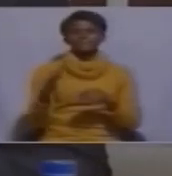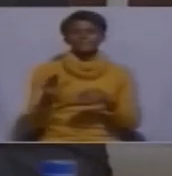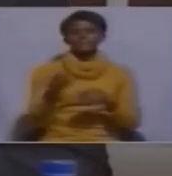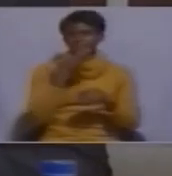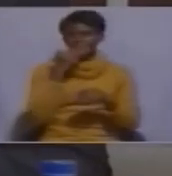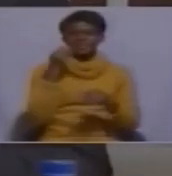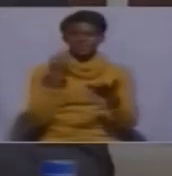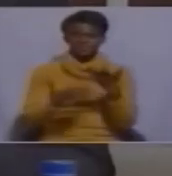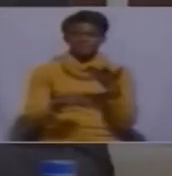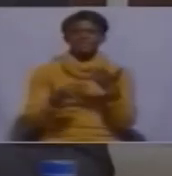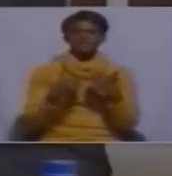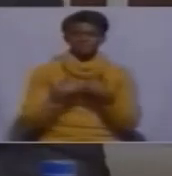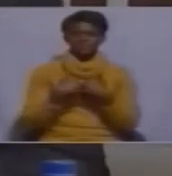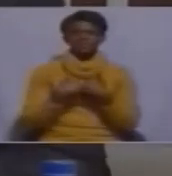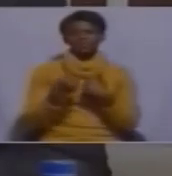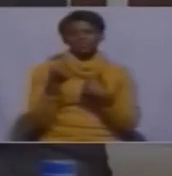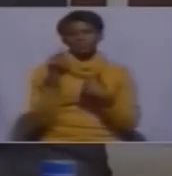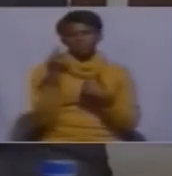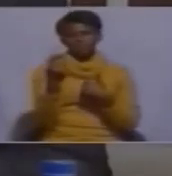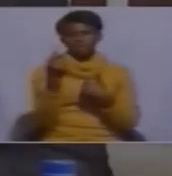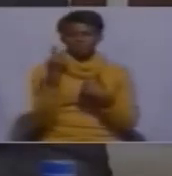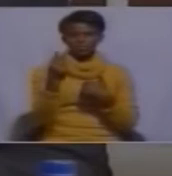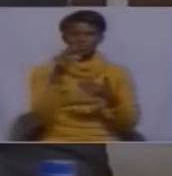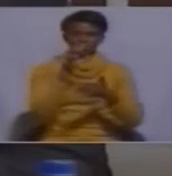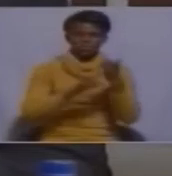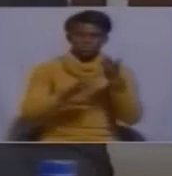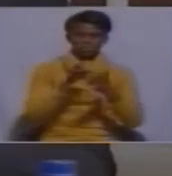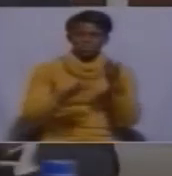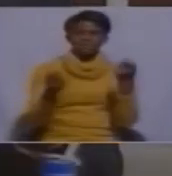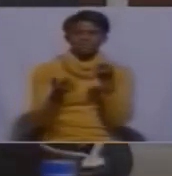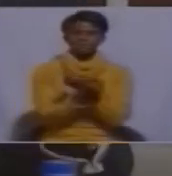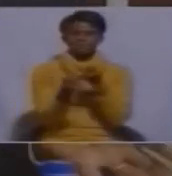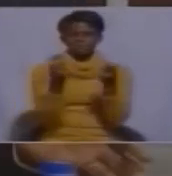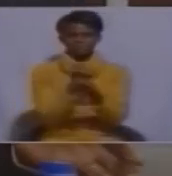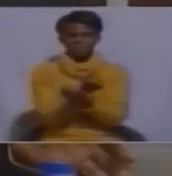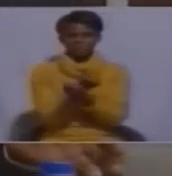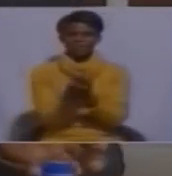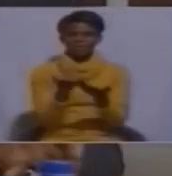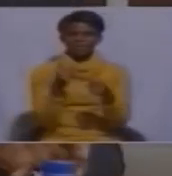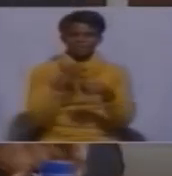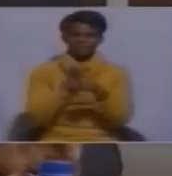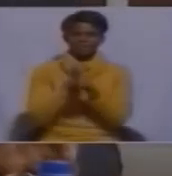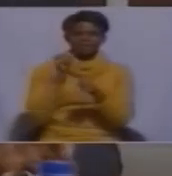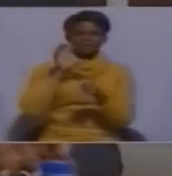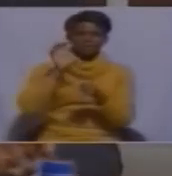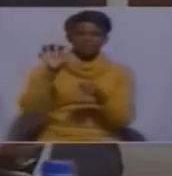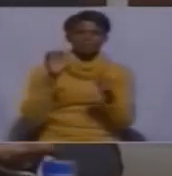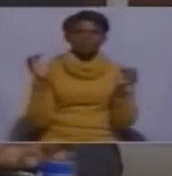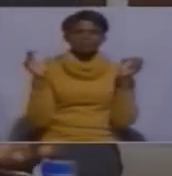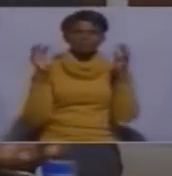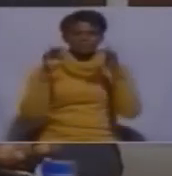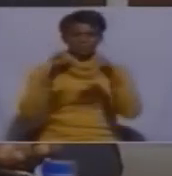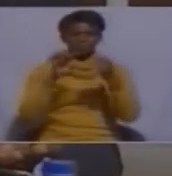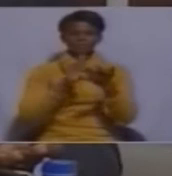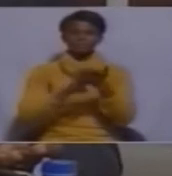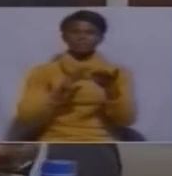place as it is. Of course, there were one or two clauses which were changed that relating to provincial assemblies, where it was believed that